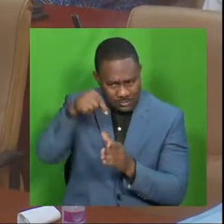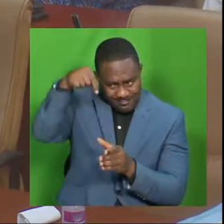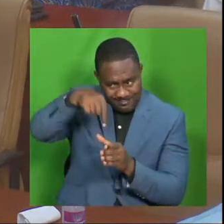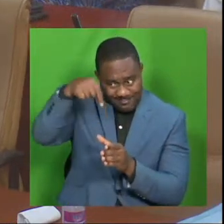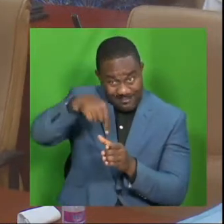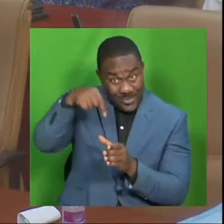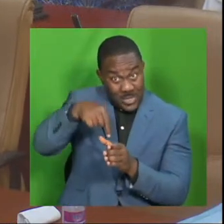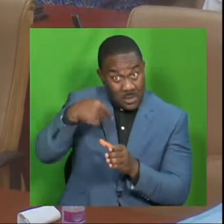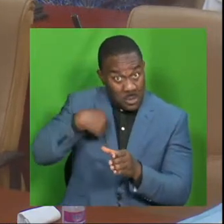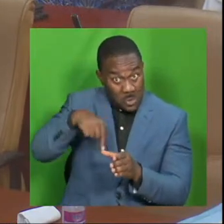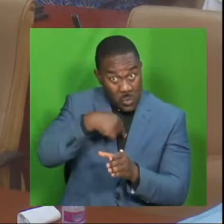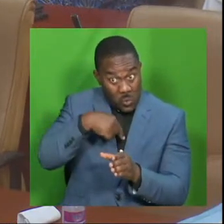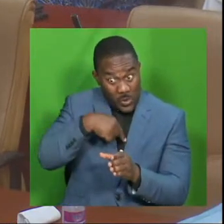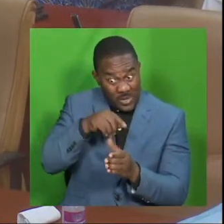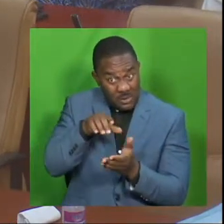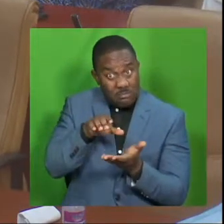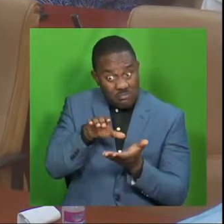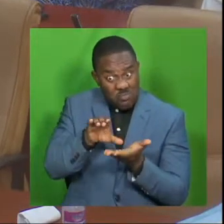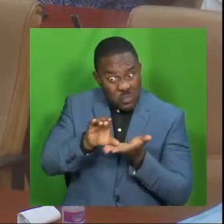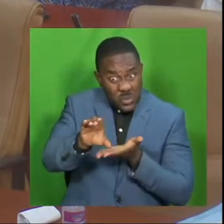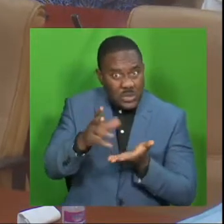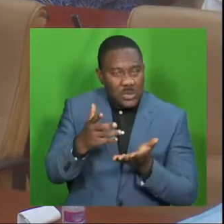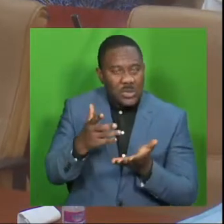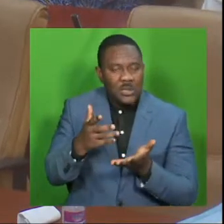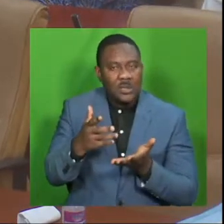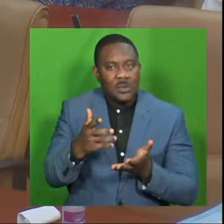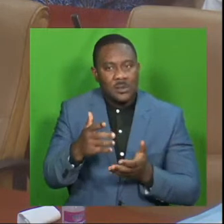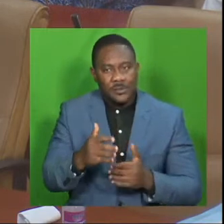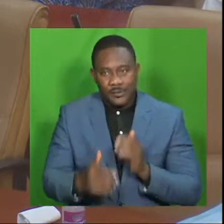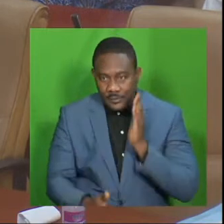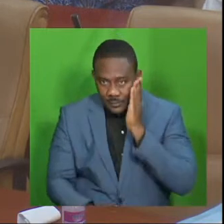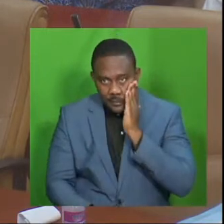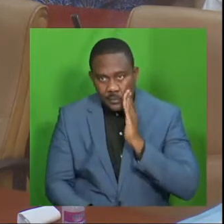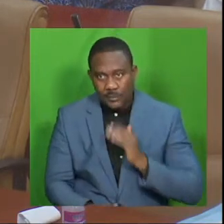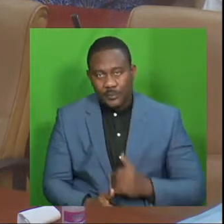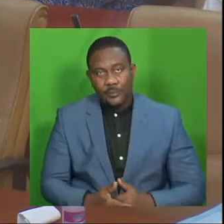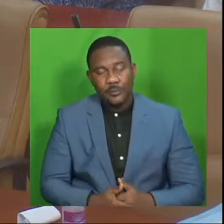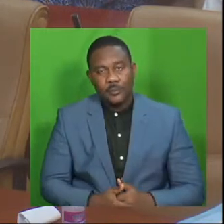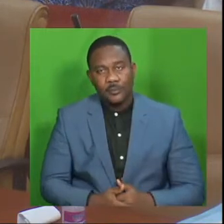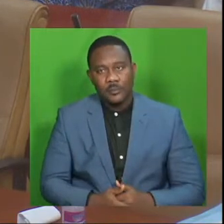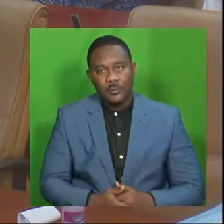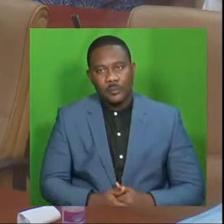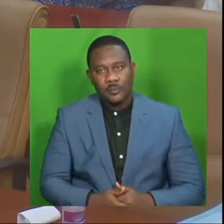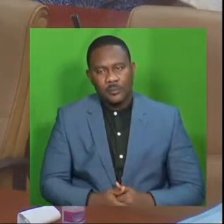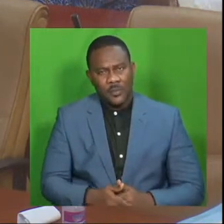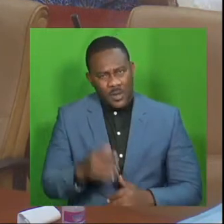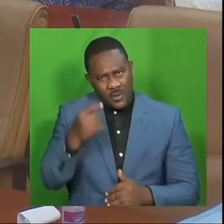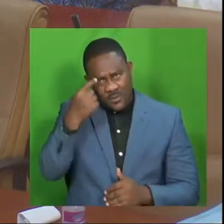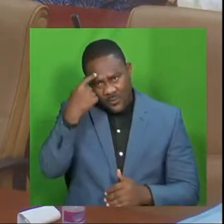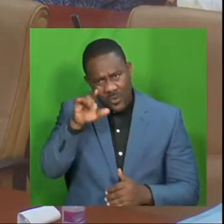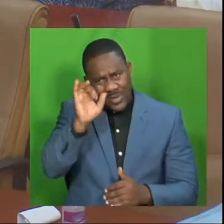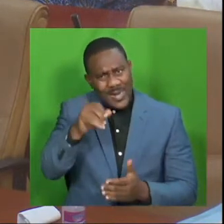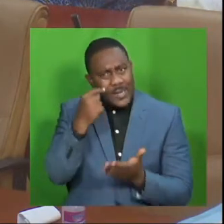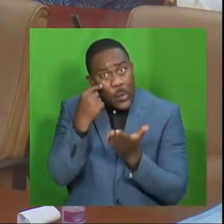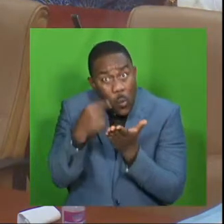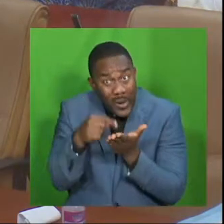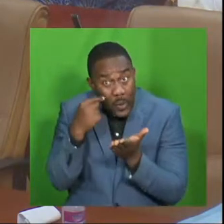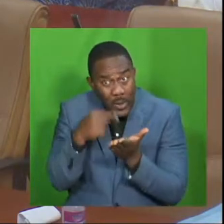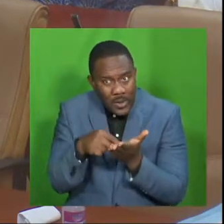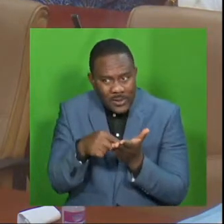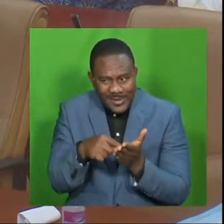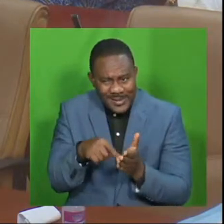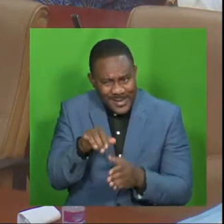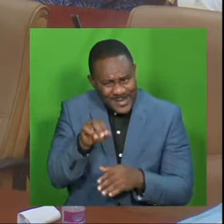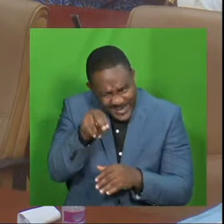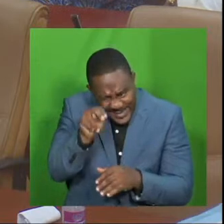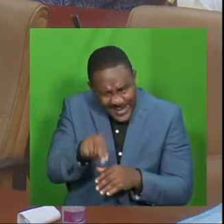to push enough for this to be recognized and to be seen as a need